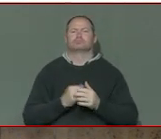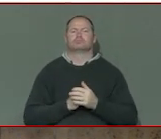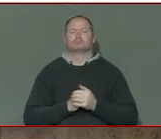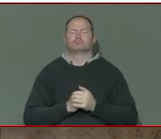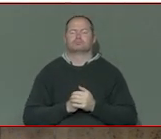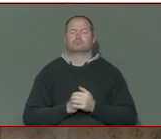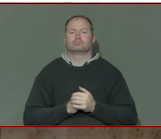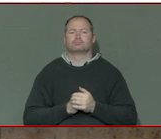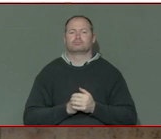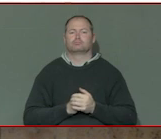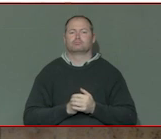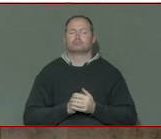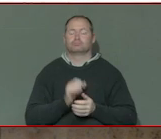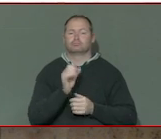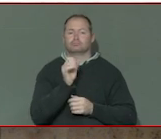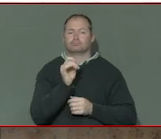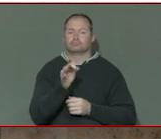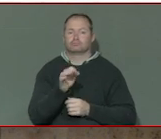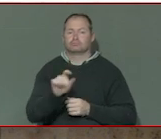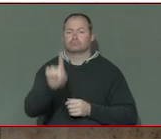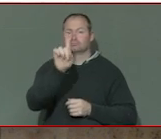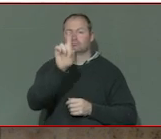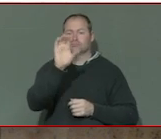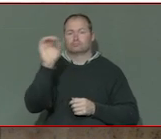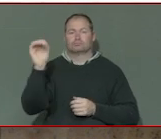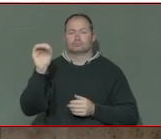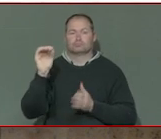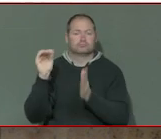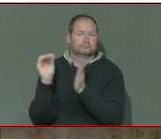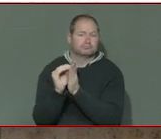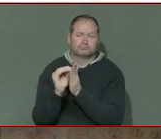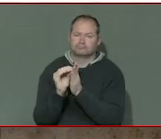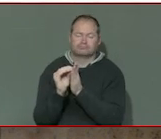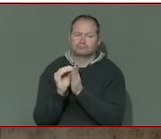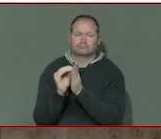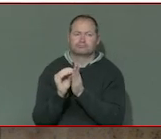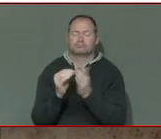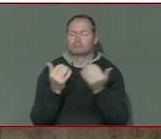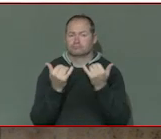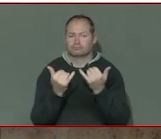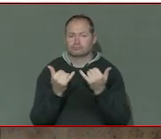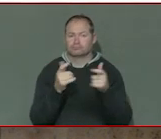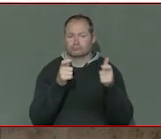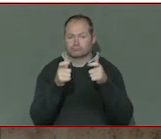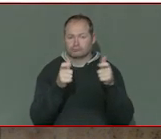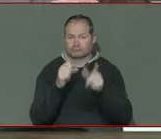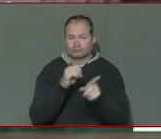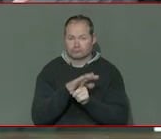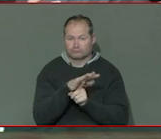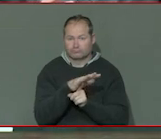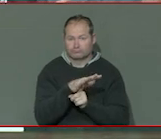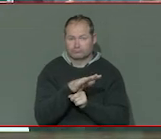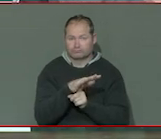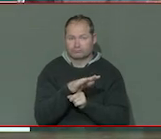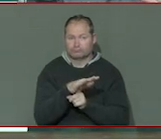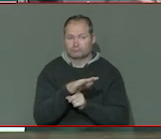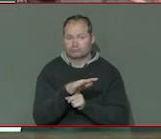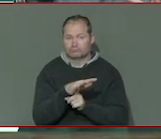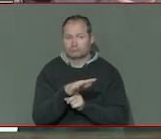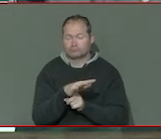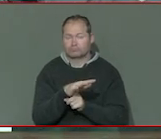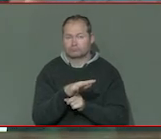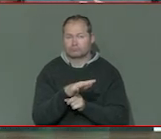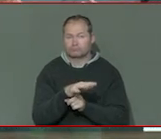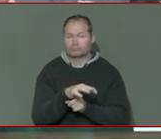say to you, the 100 rand was not posted, will it influence my control? Remember, not posted. It was recorded in